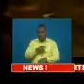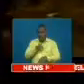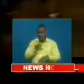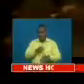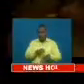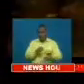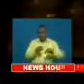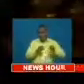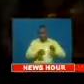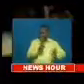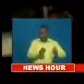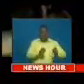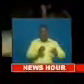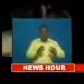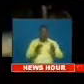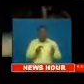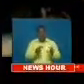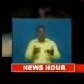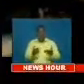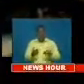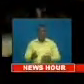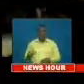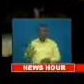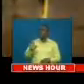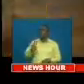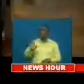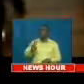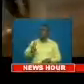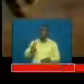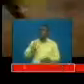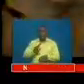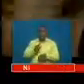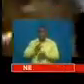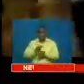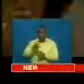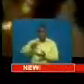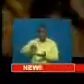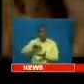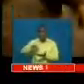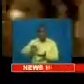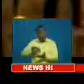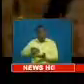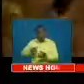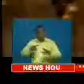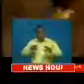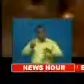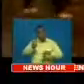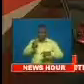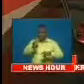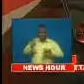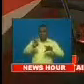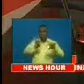of the performances for the concert, seven traditional dances will be performed by guest artists from seven different